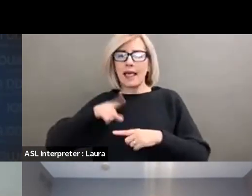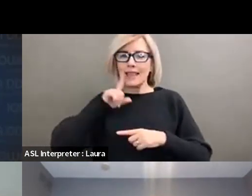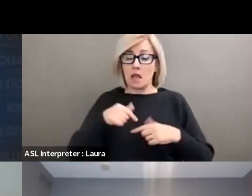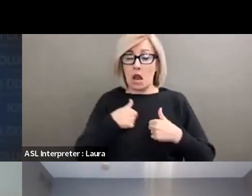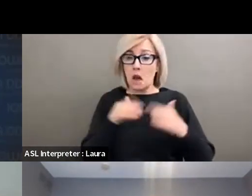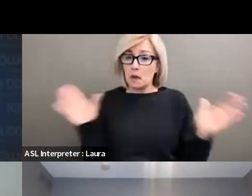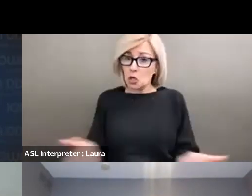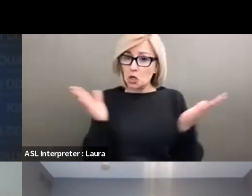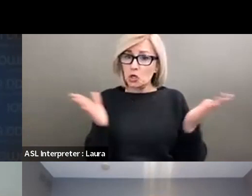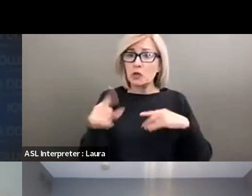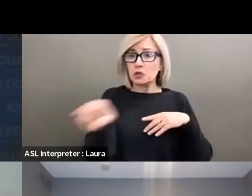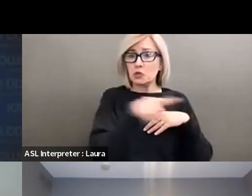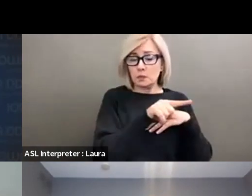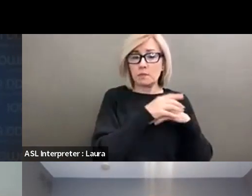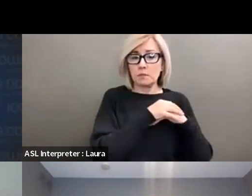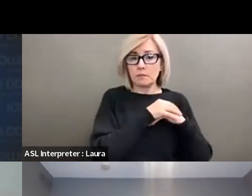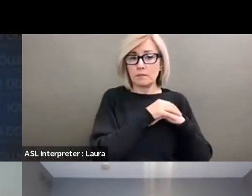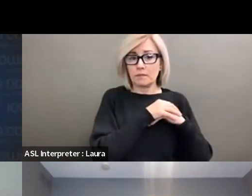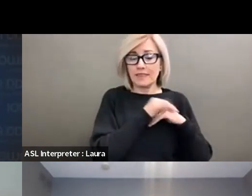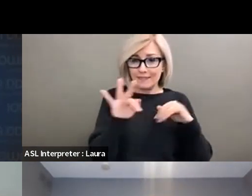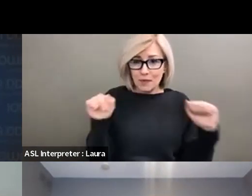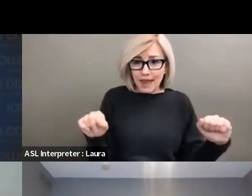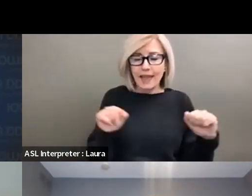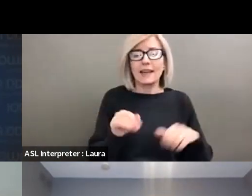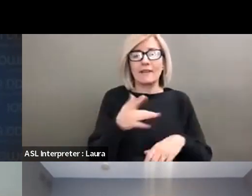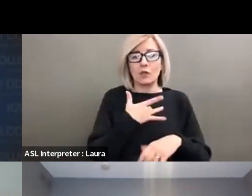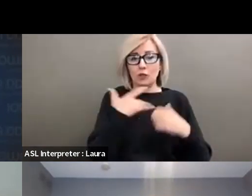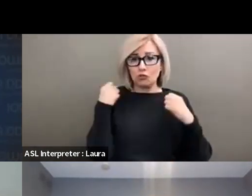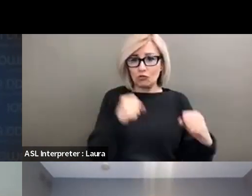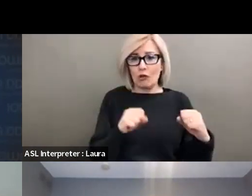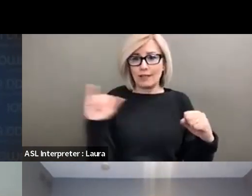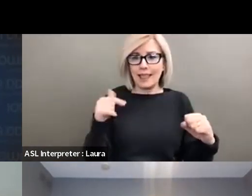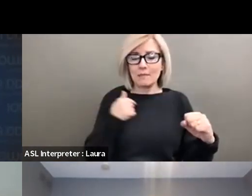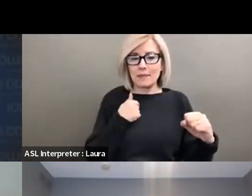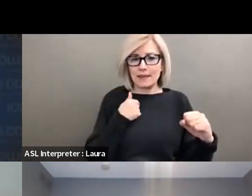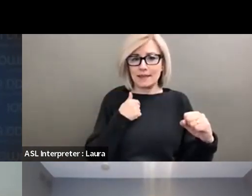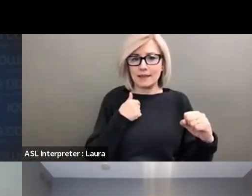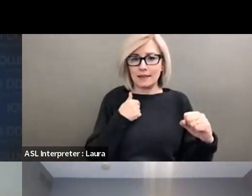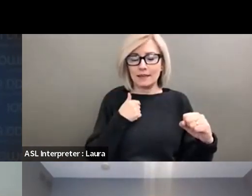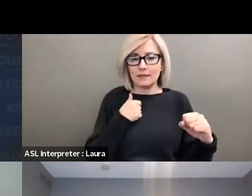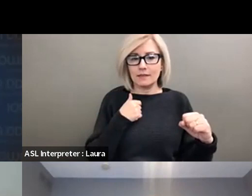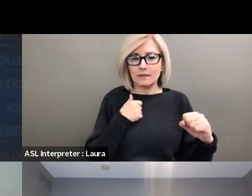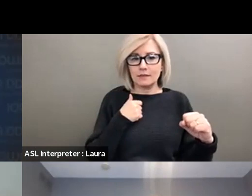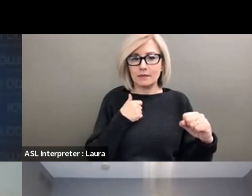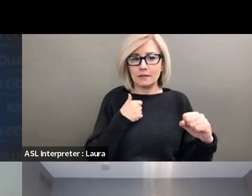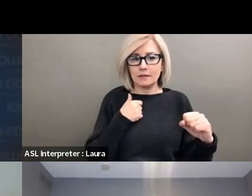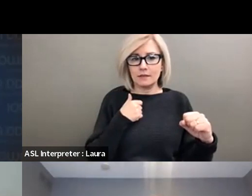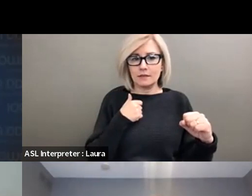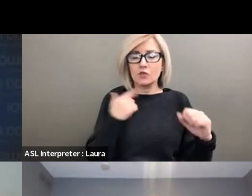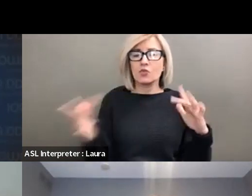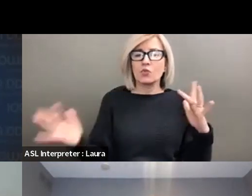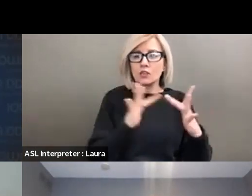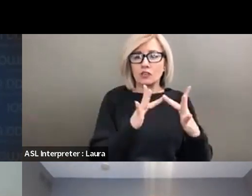would encourage you, if you can, if you feel strongly like I do about this, is to, you know, reach out